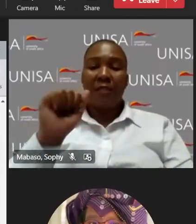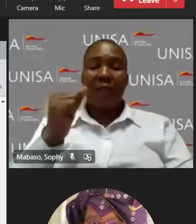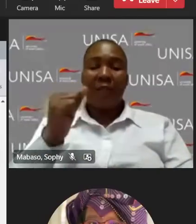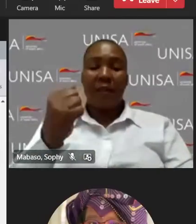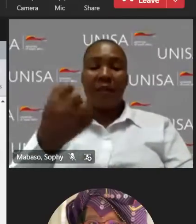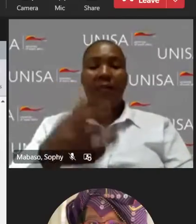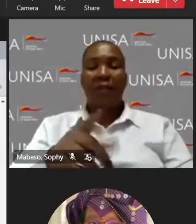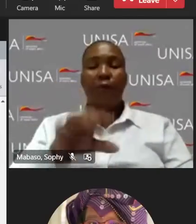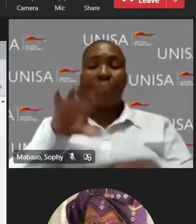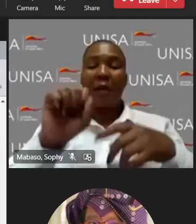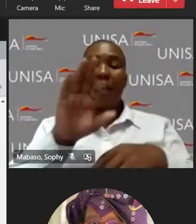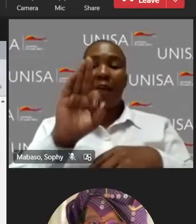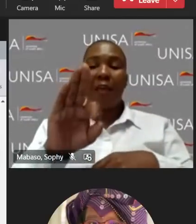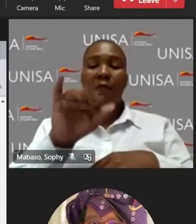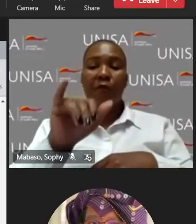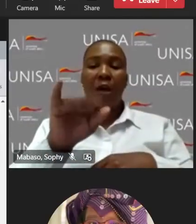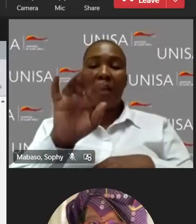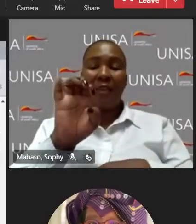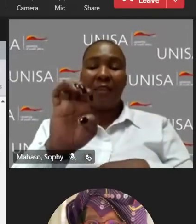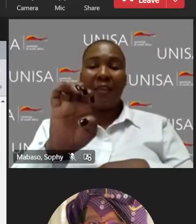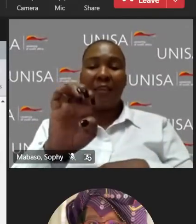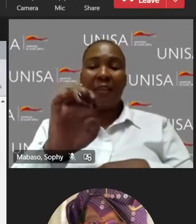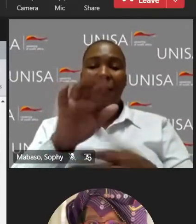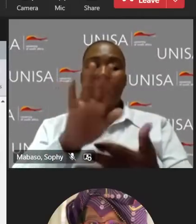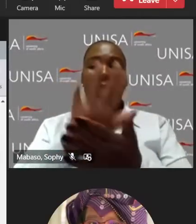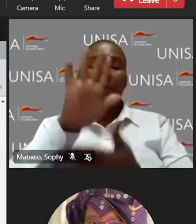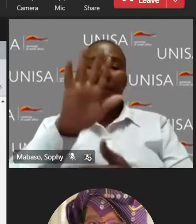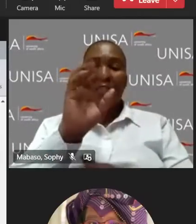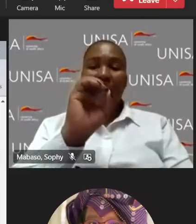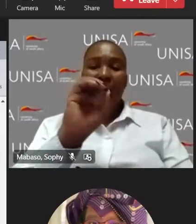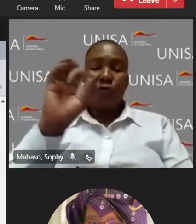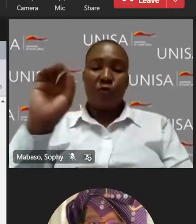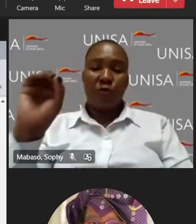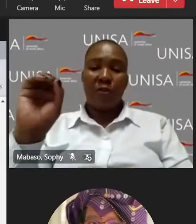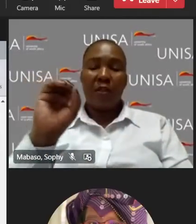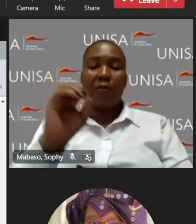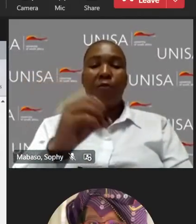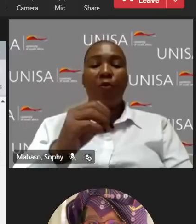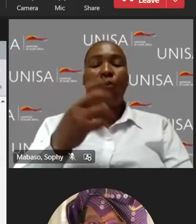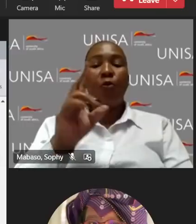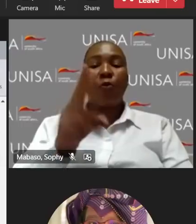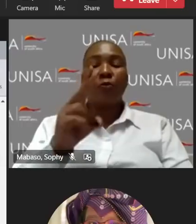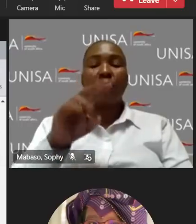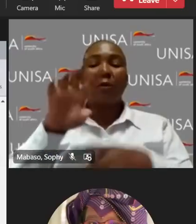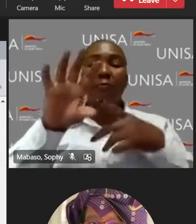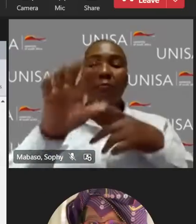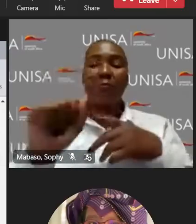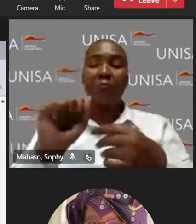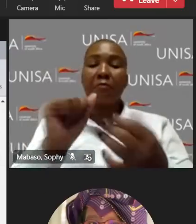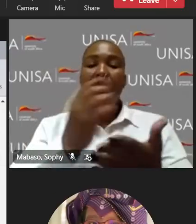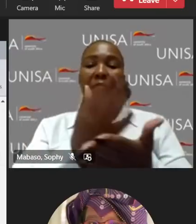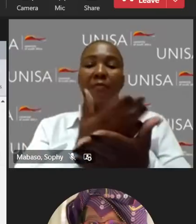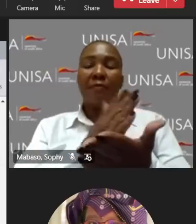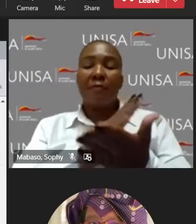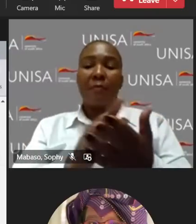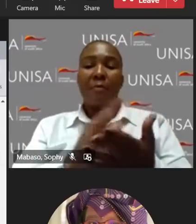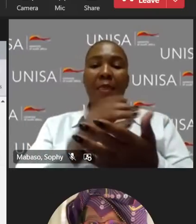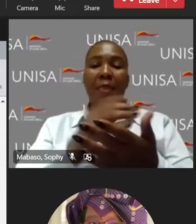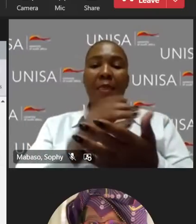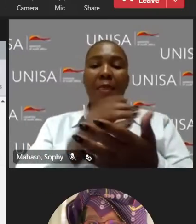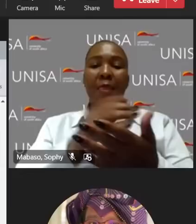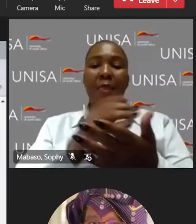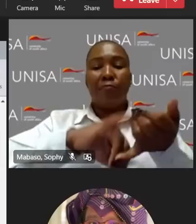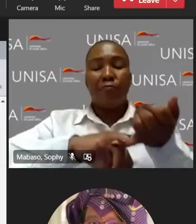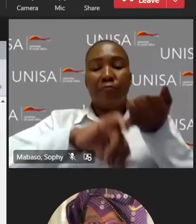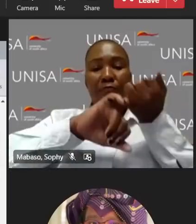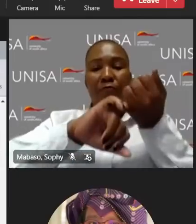FYE 1600 SPDAT. You should also be able to find amongst your registered modules